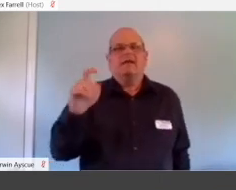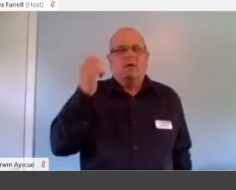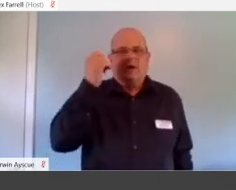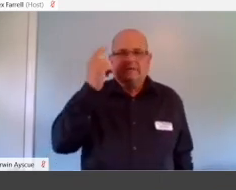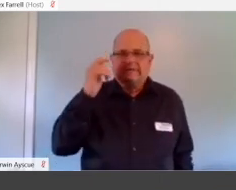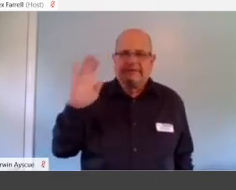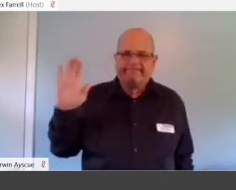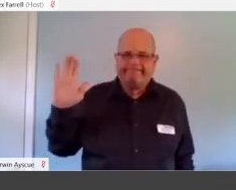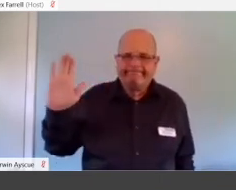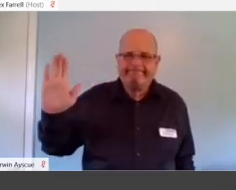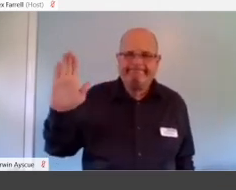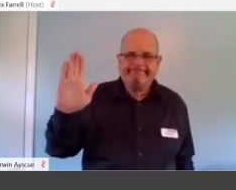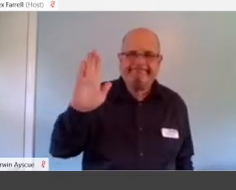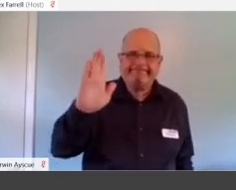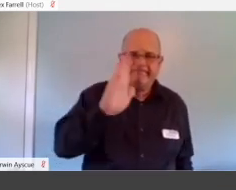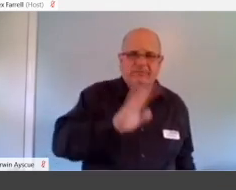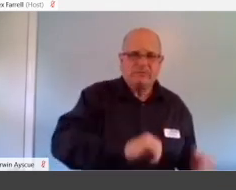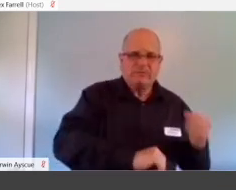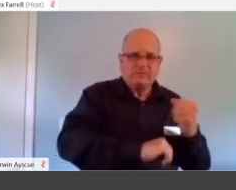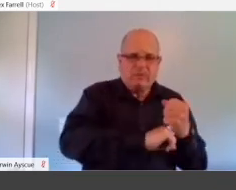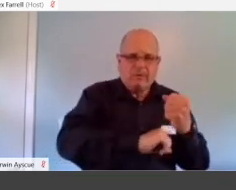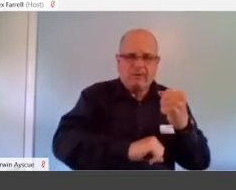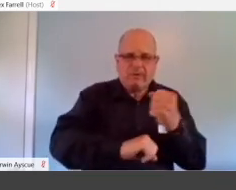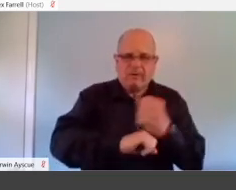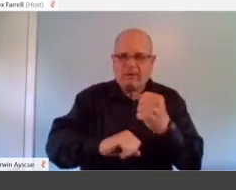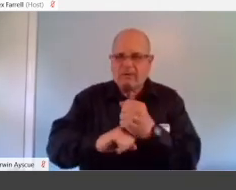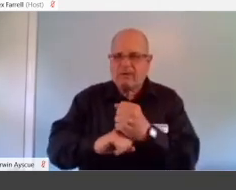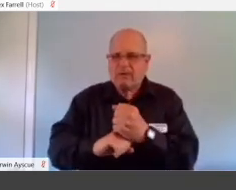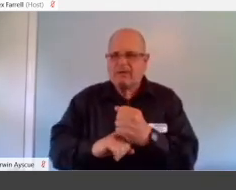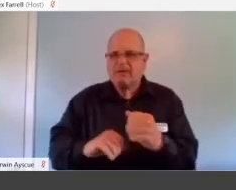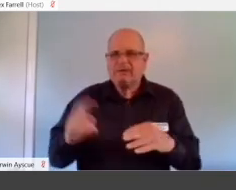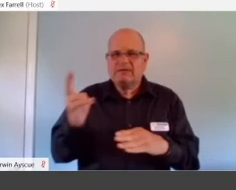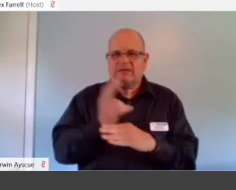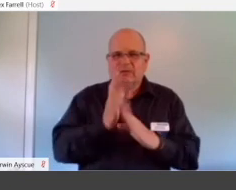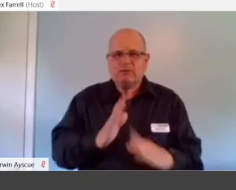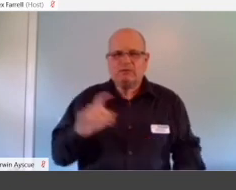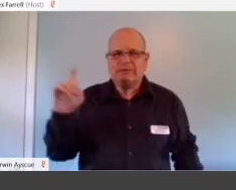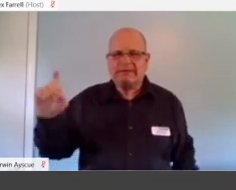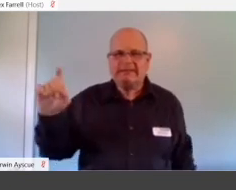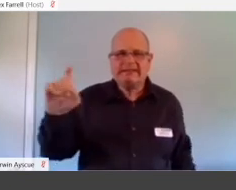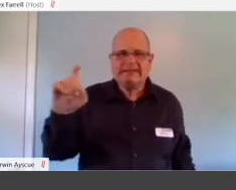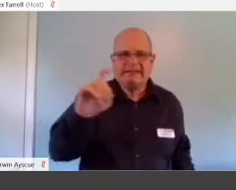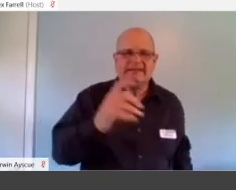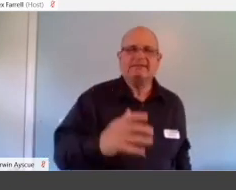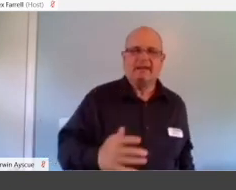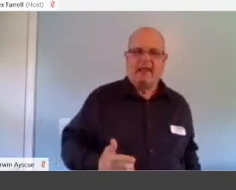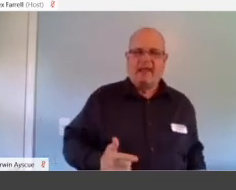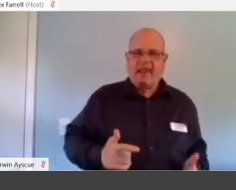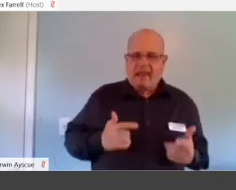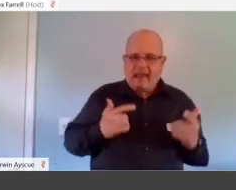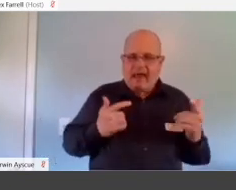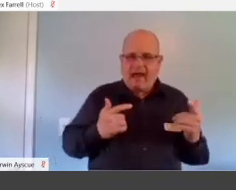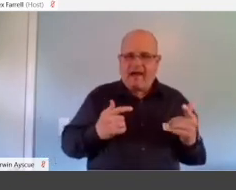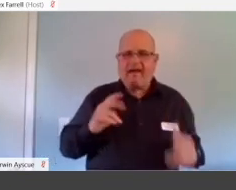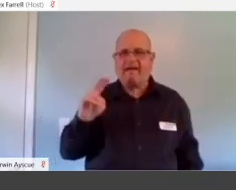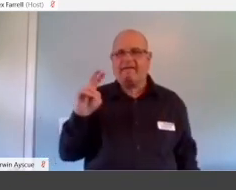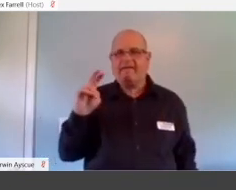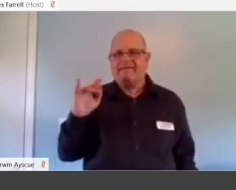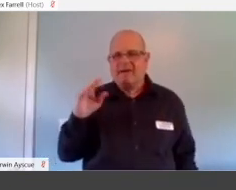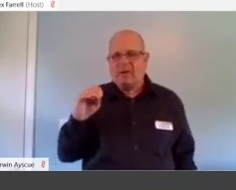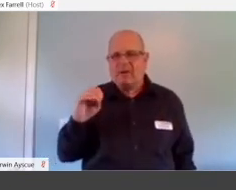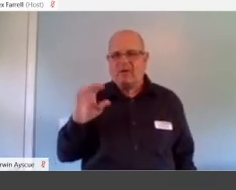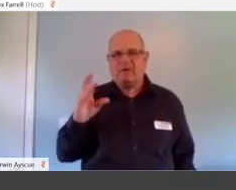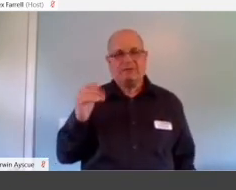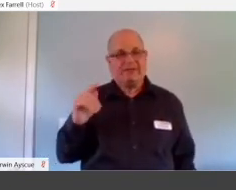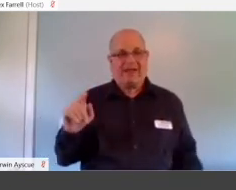how we could support our users' needs in live video chats, like things that we're doing just like right